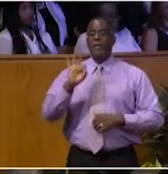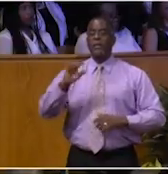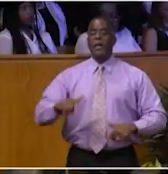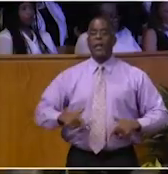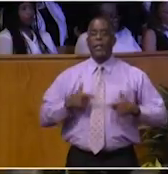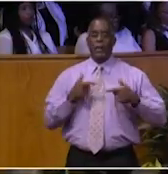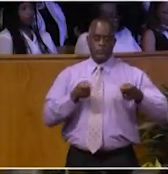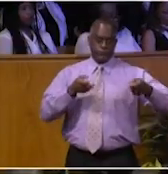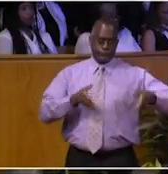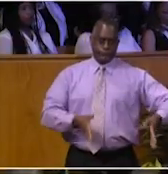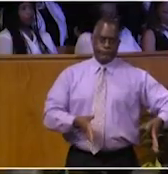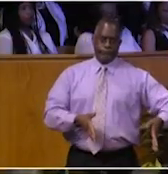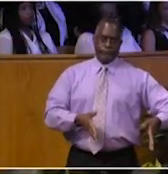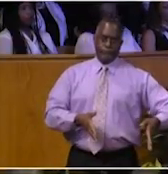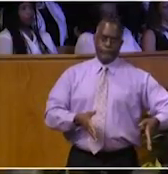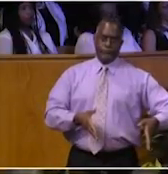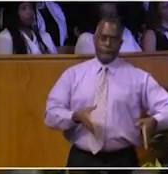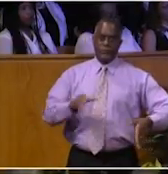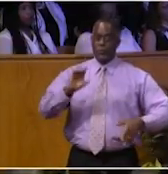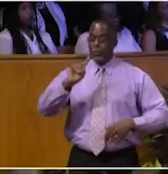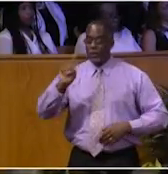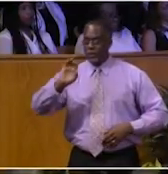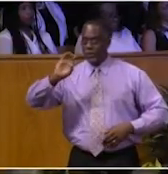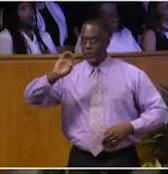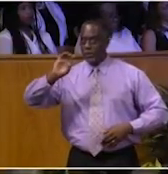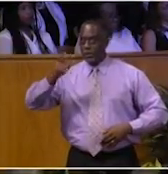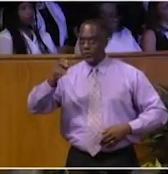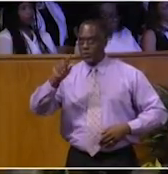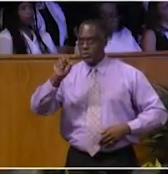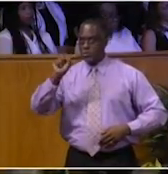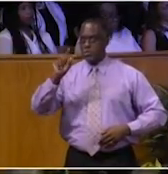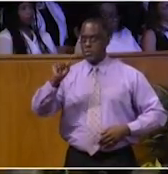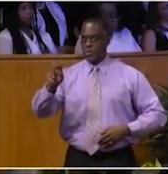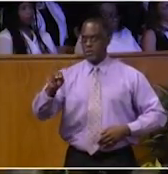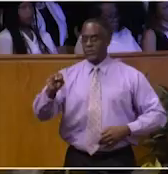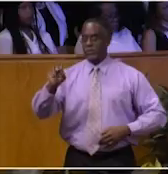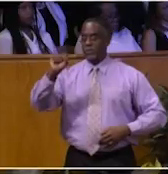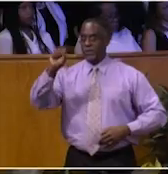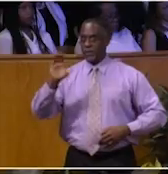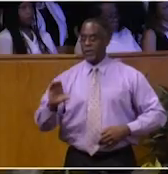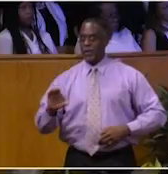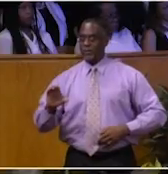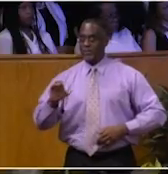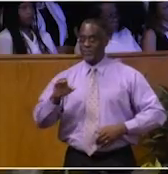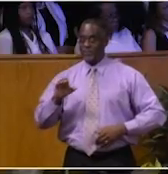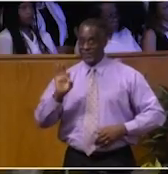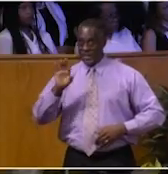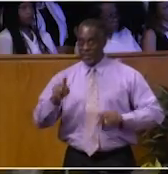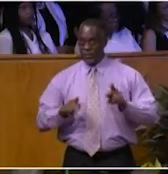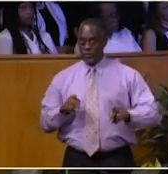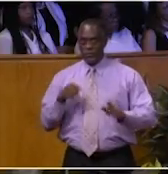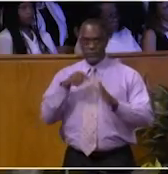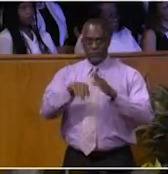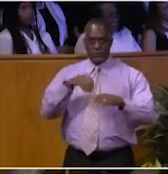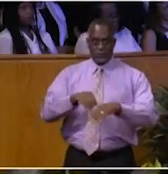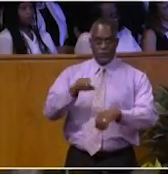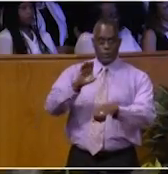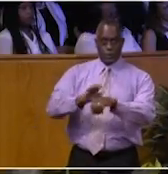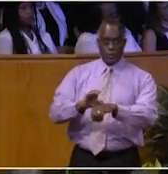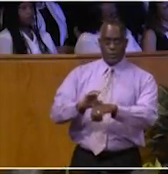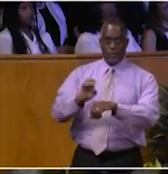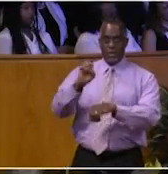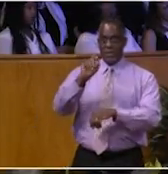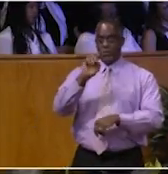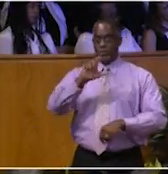lives lost in Charleston, South Carolina, at Mother Emanuel AME Church, and